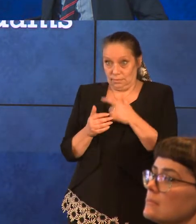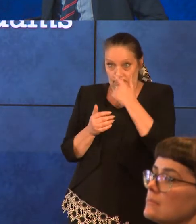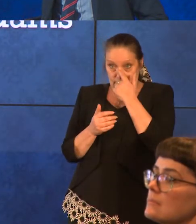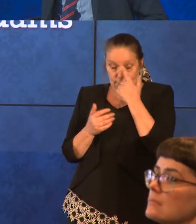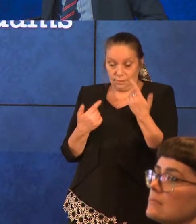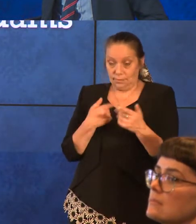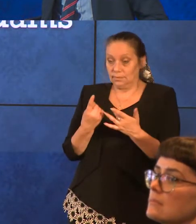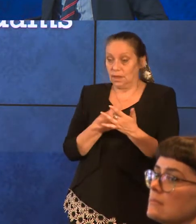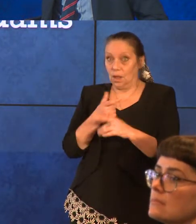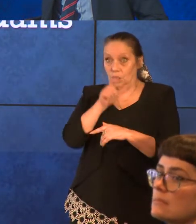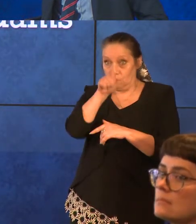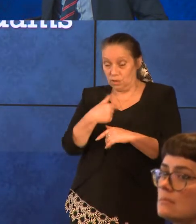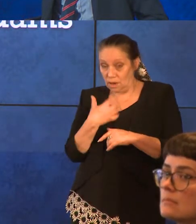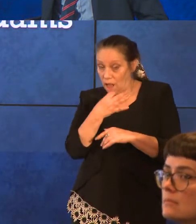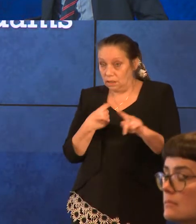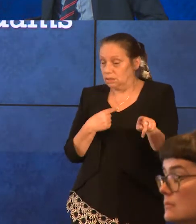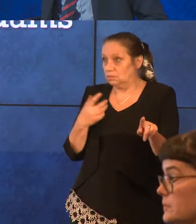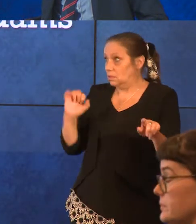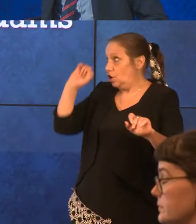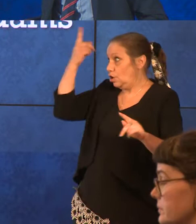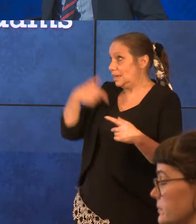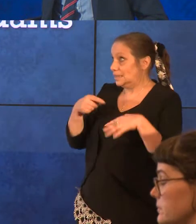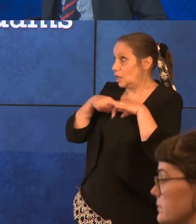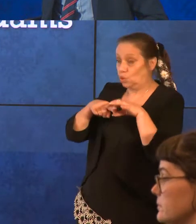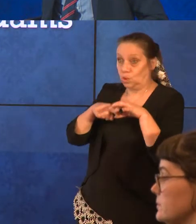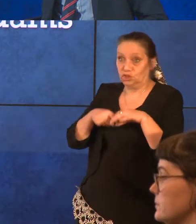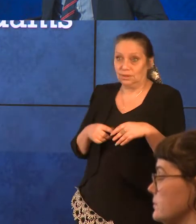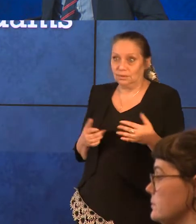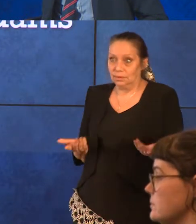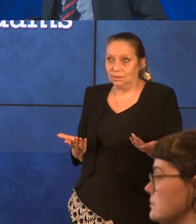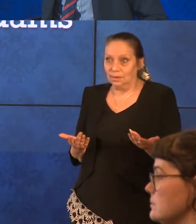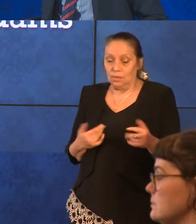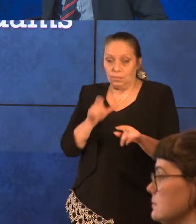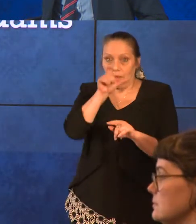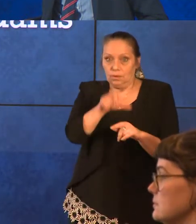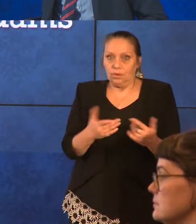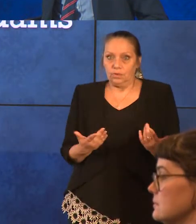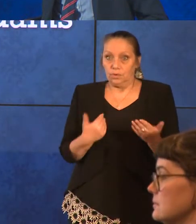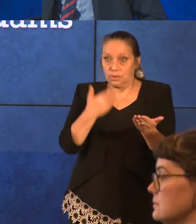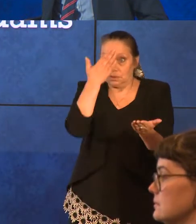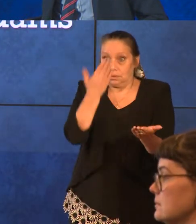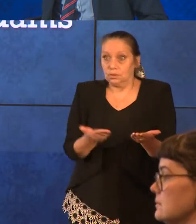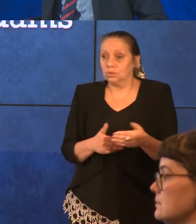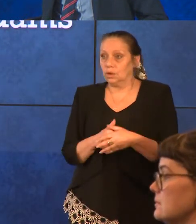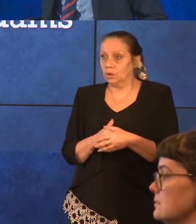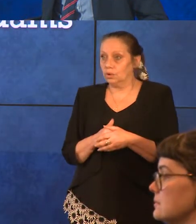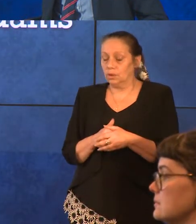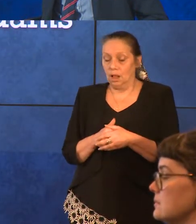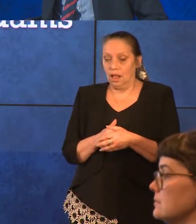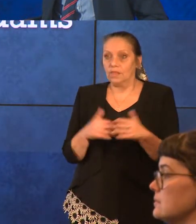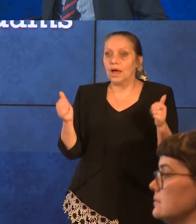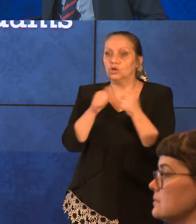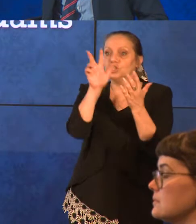the person, when I asked questions, said, look, I'm sorry, I don't understand what that question is. The person didn't actually know because they're just reading straight off